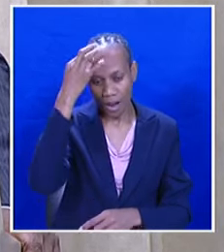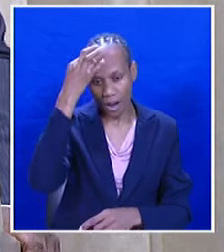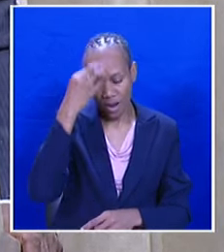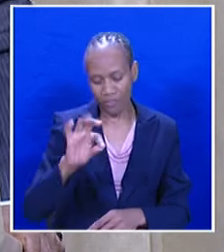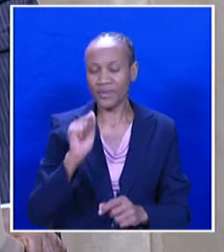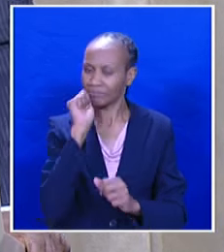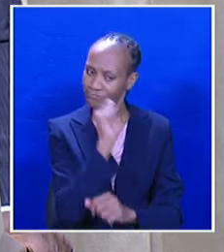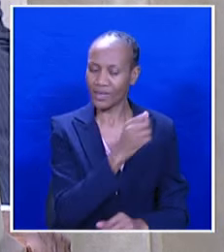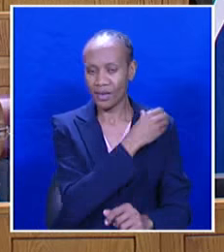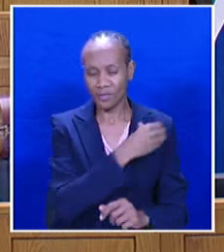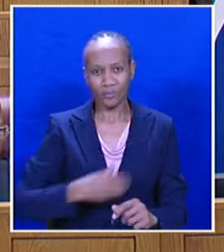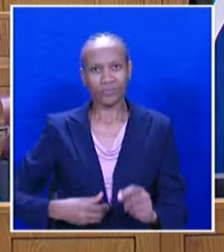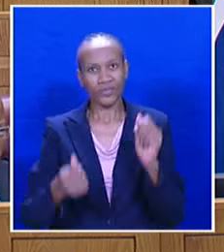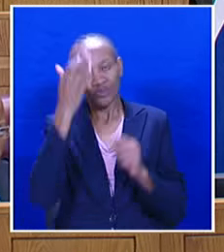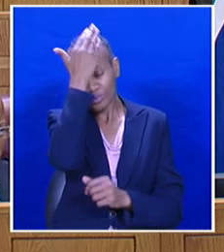The Honorable Julius,